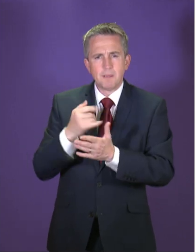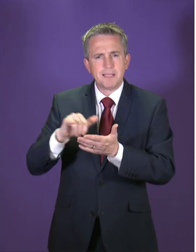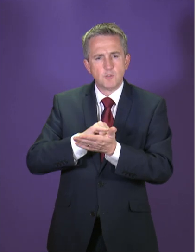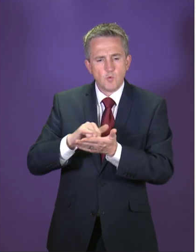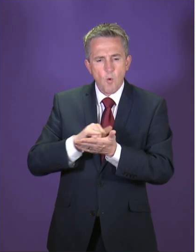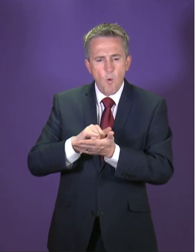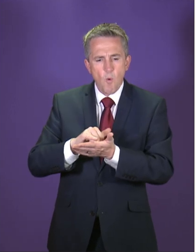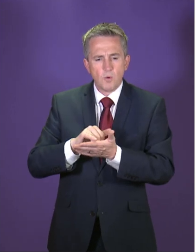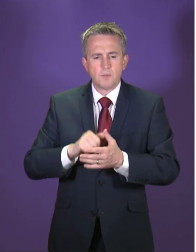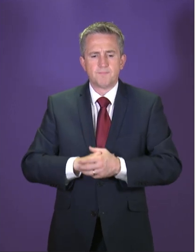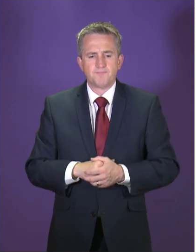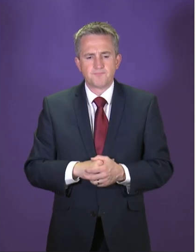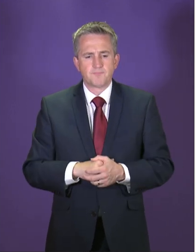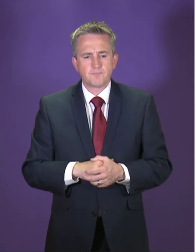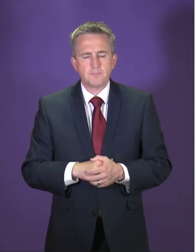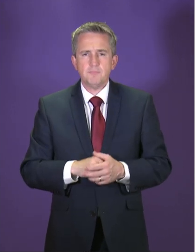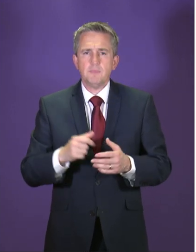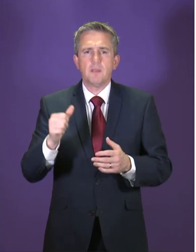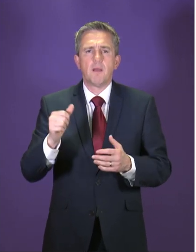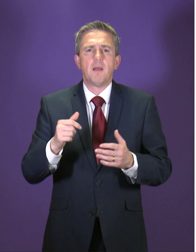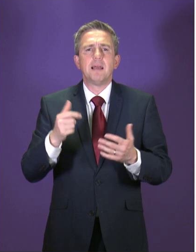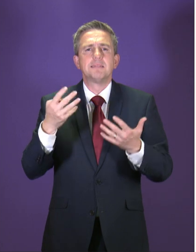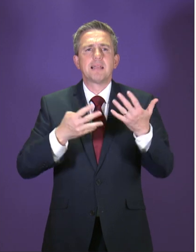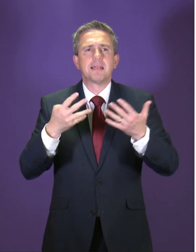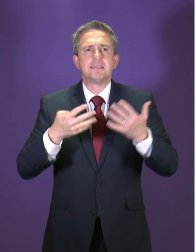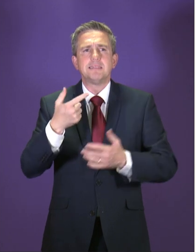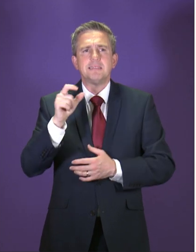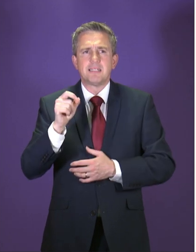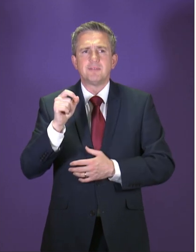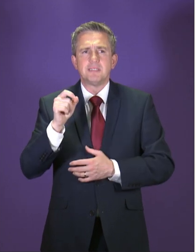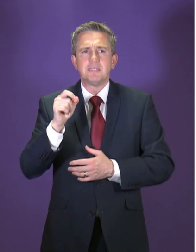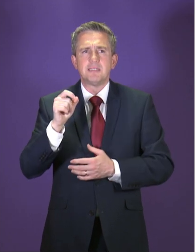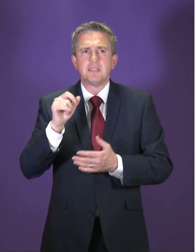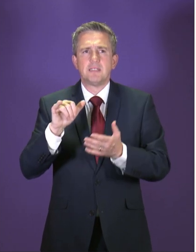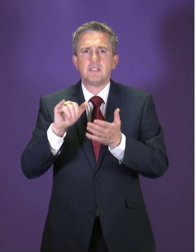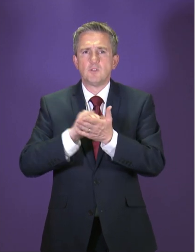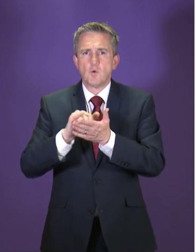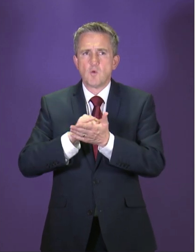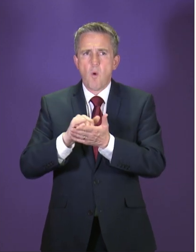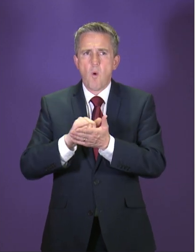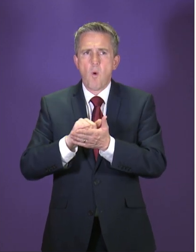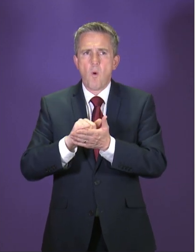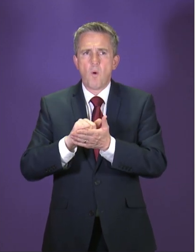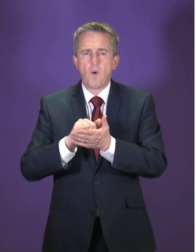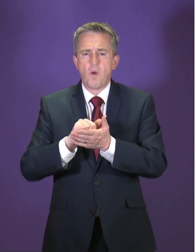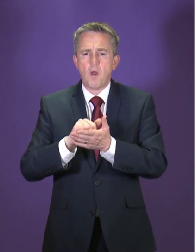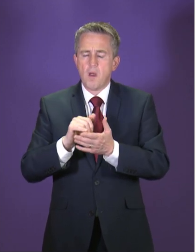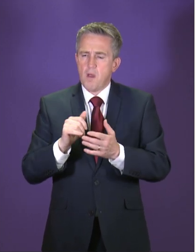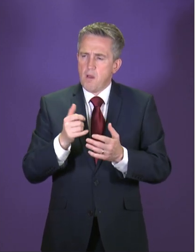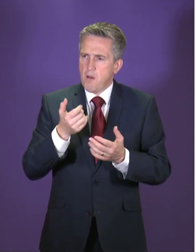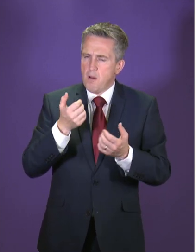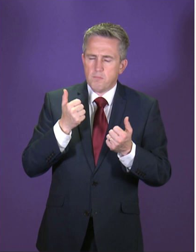maybe, Richard, that in the 70s, New York was a great place of production, artistic